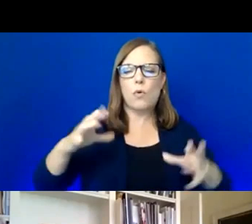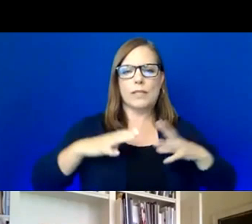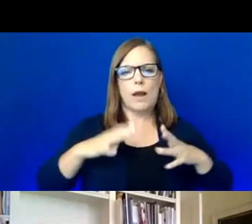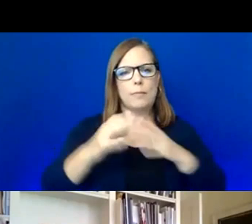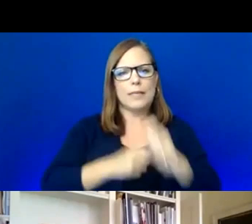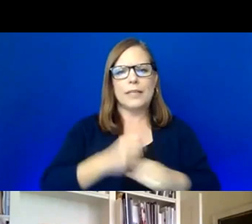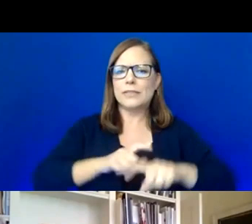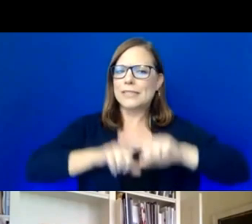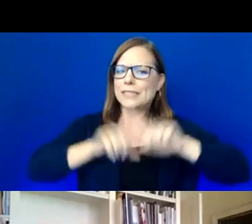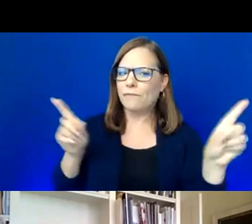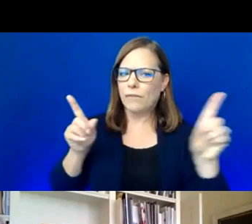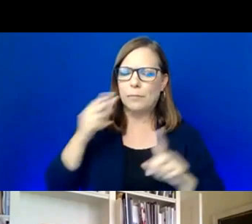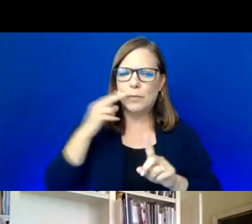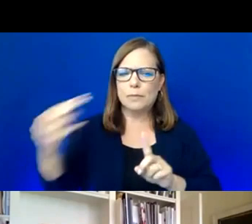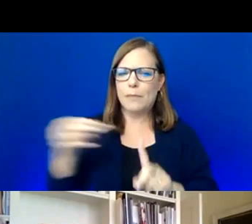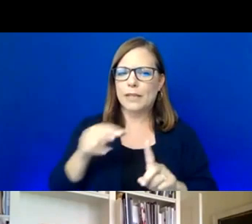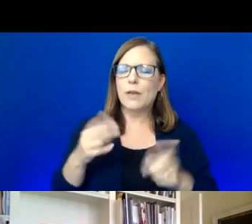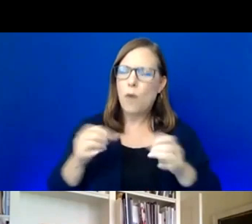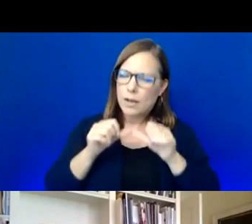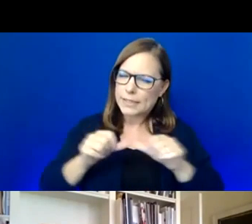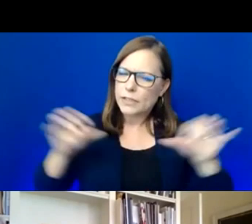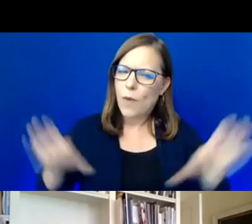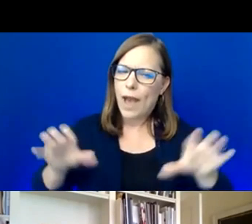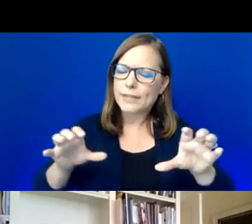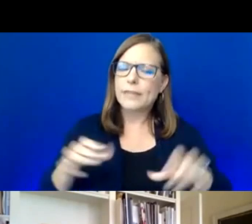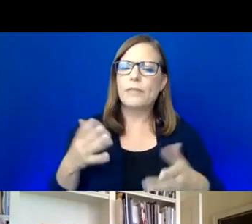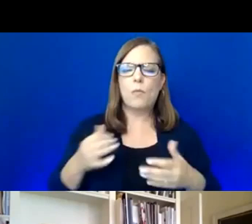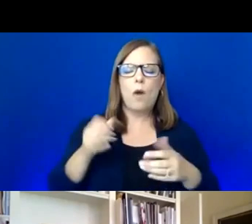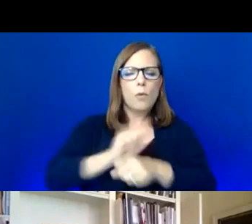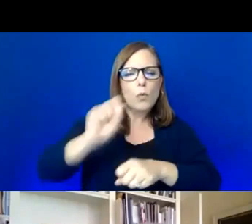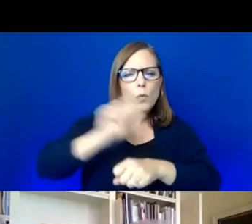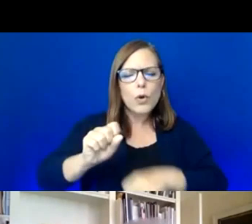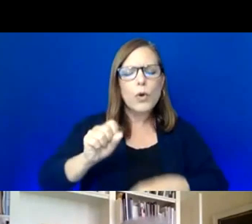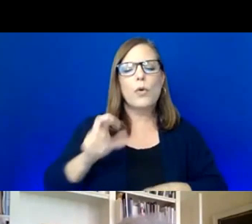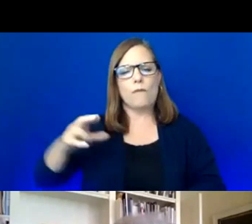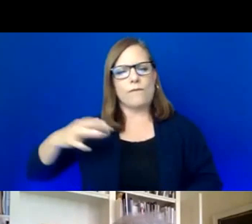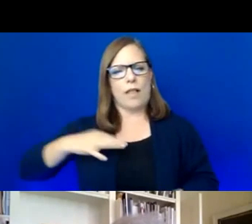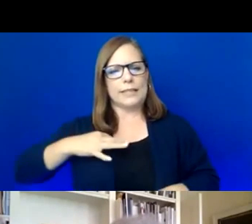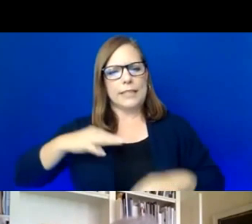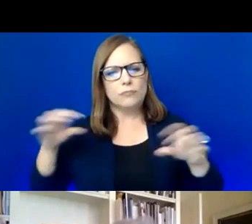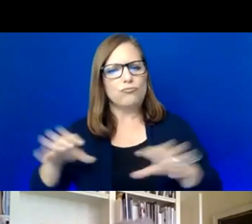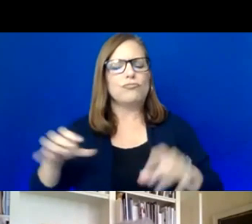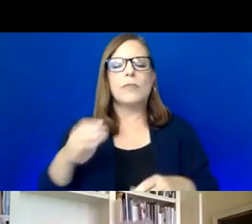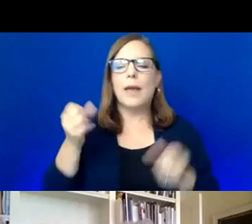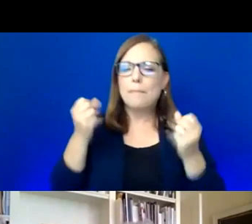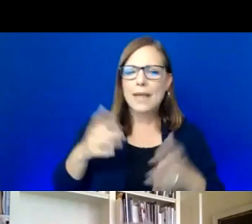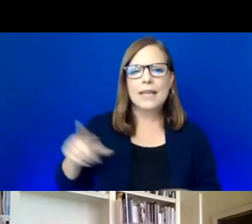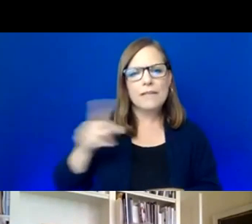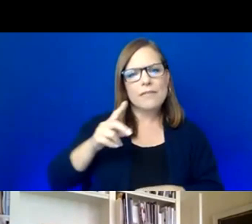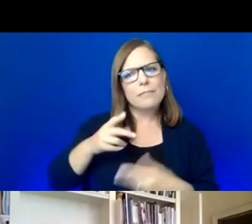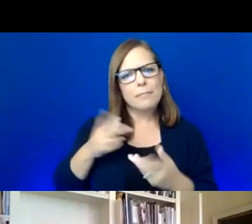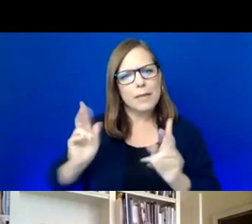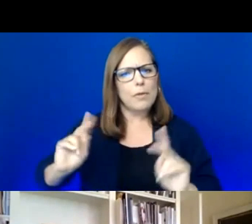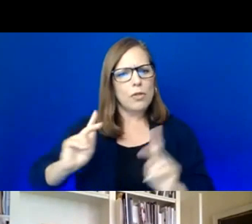active lifestyle, either by working or by volunteering. And many are caregivers, caring for